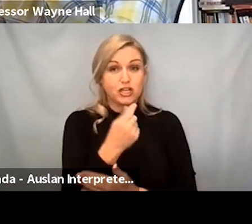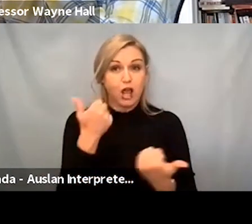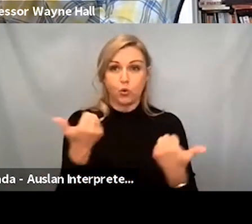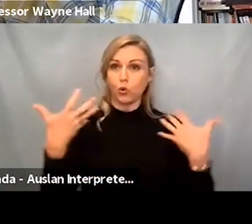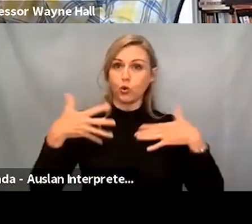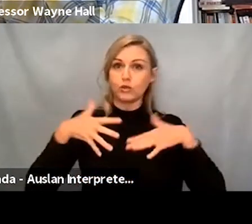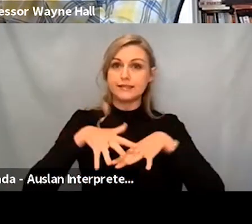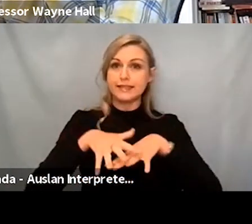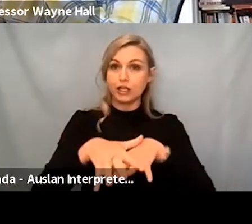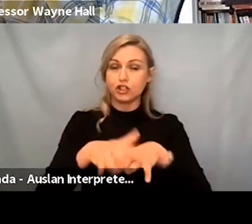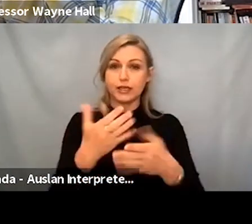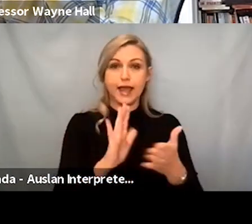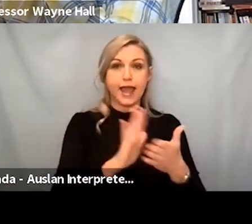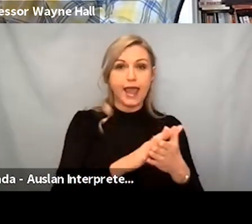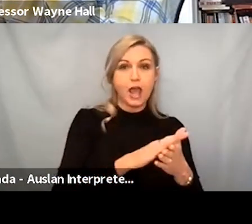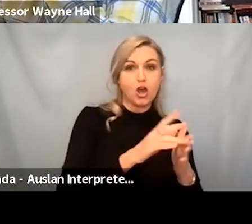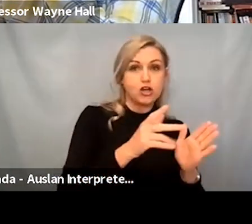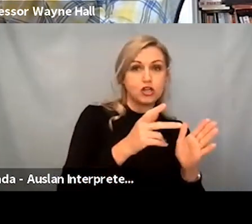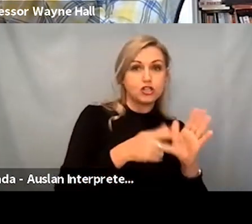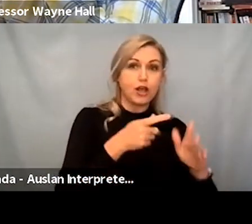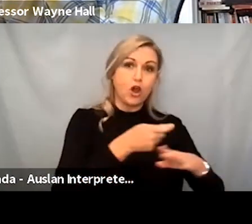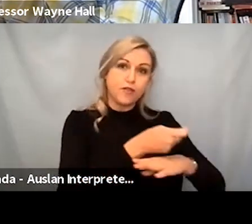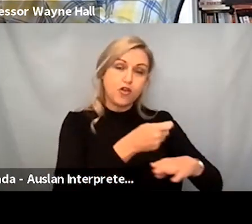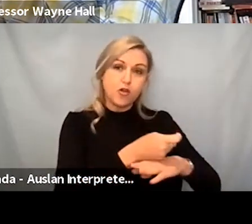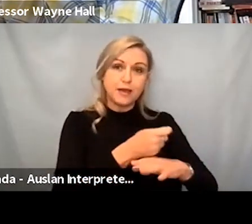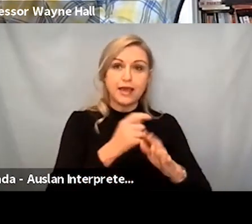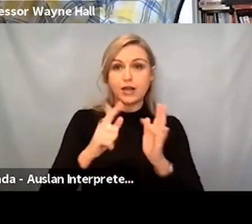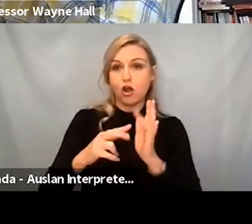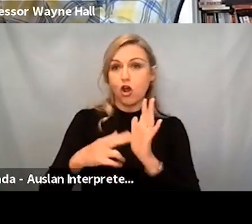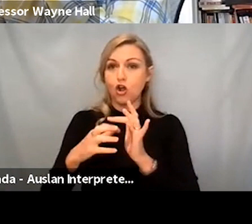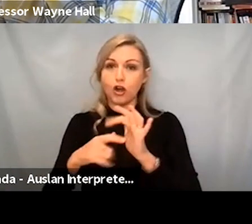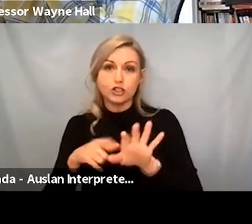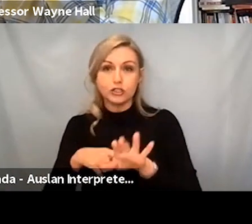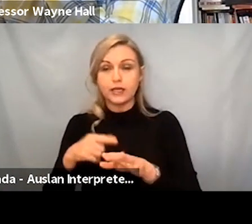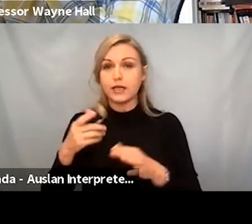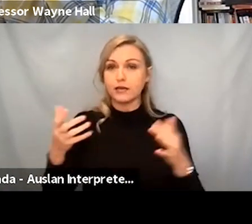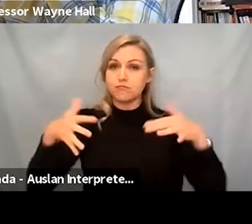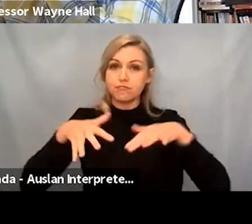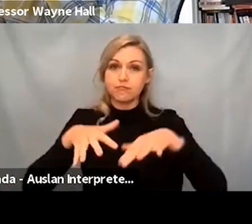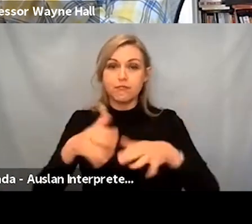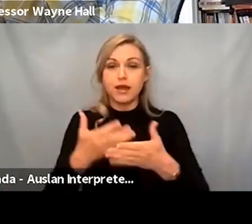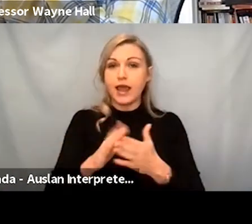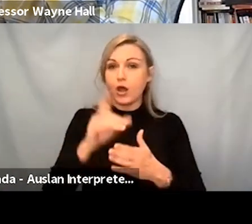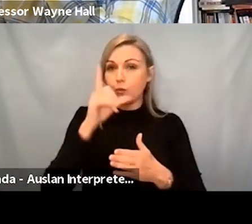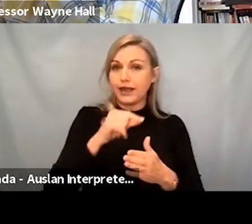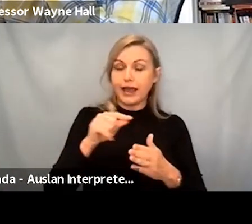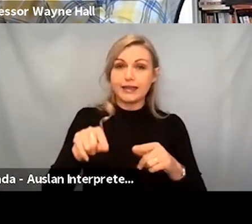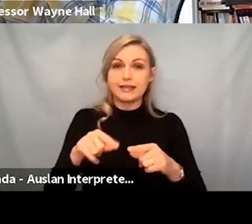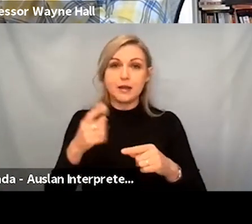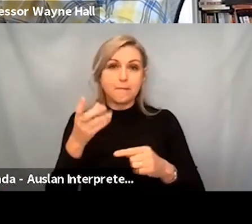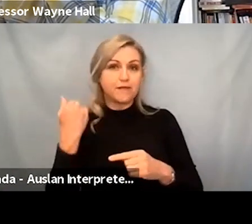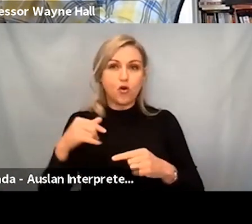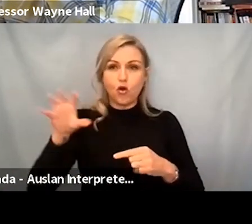between psychotherapy and pharmacology, which is historically sat in different camps and been a little